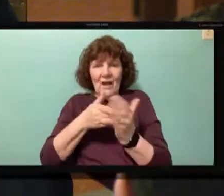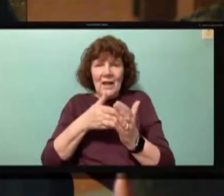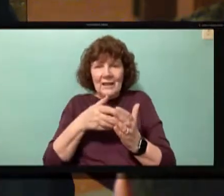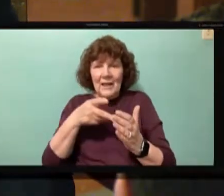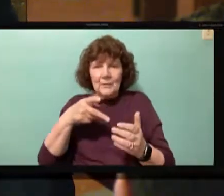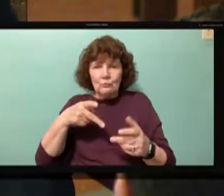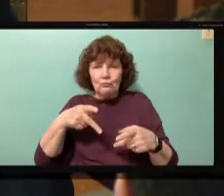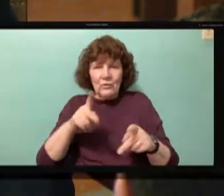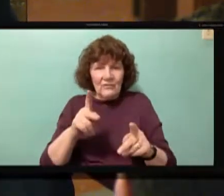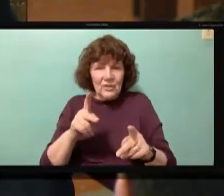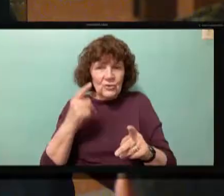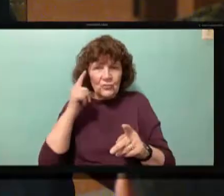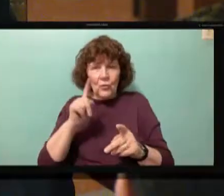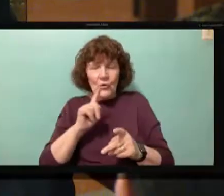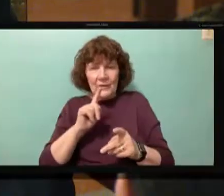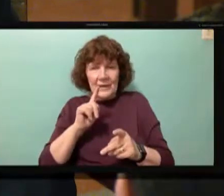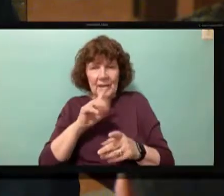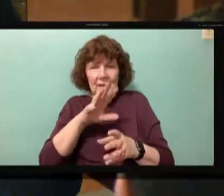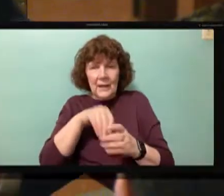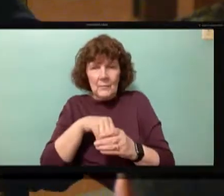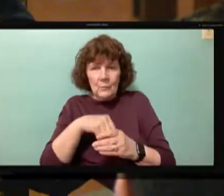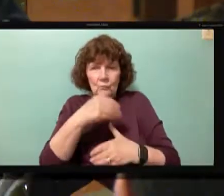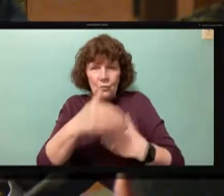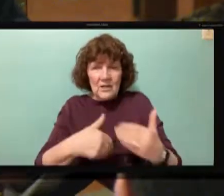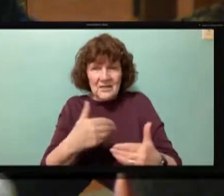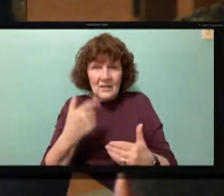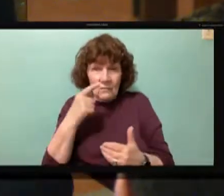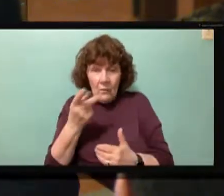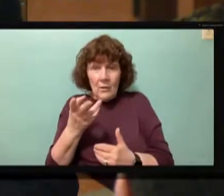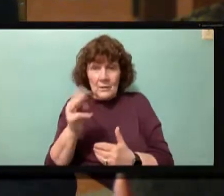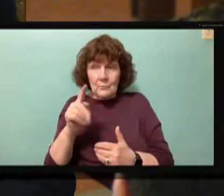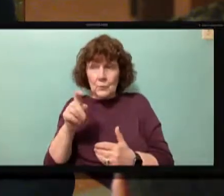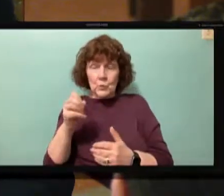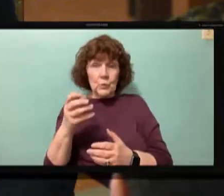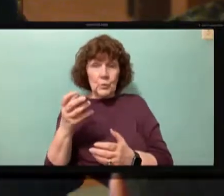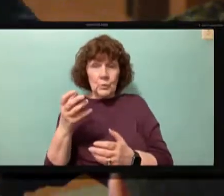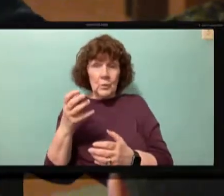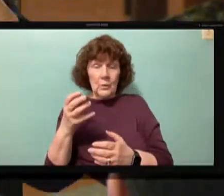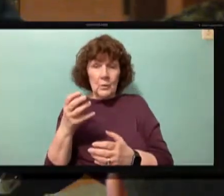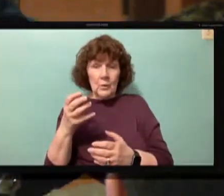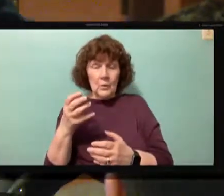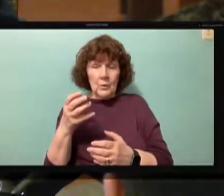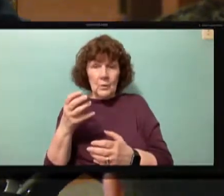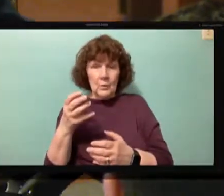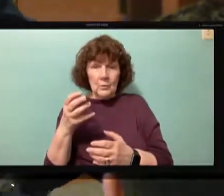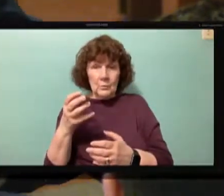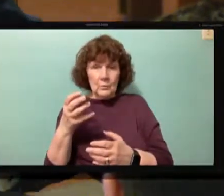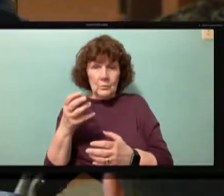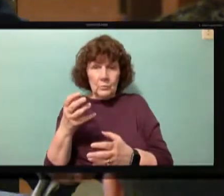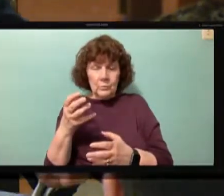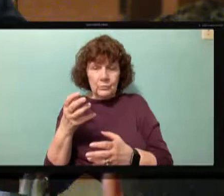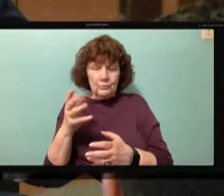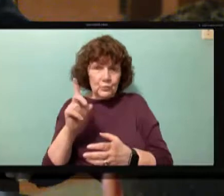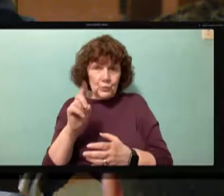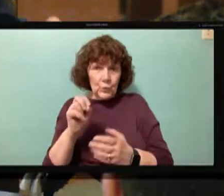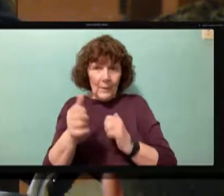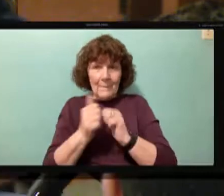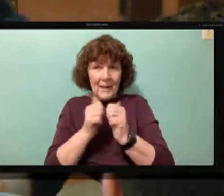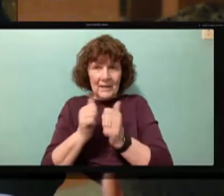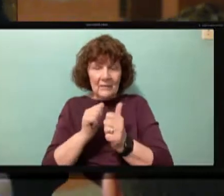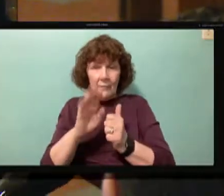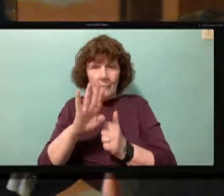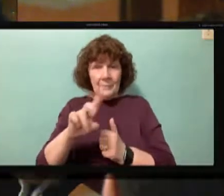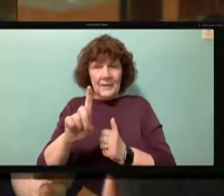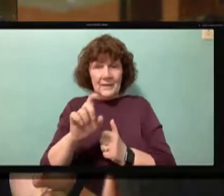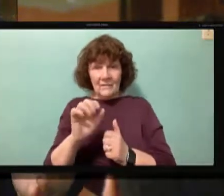right? So for them to procure, for them to do a competitive bid of firms, one, yes, that would